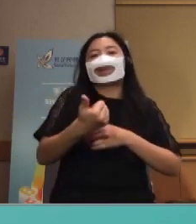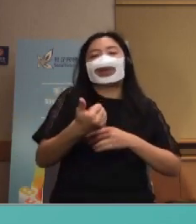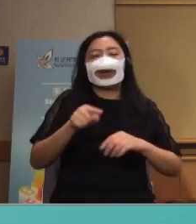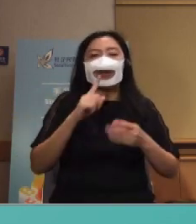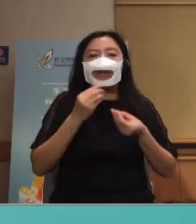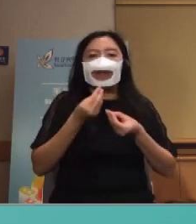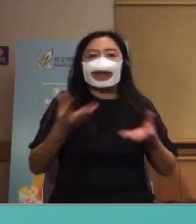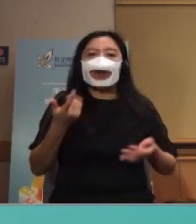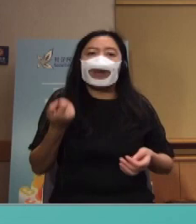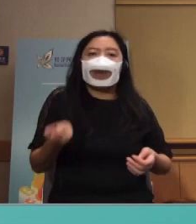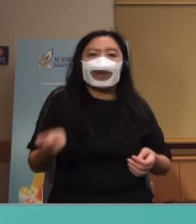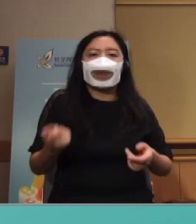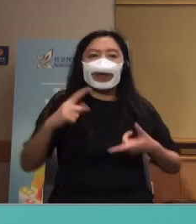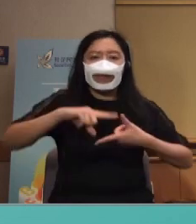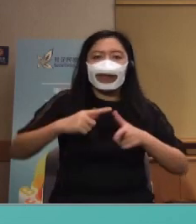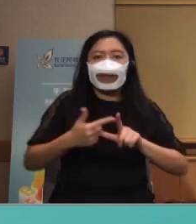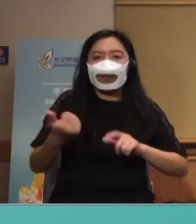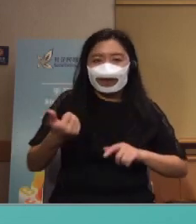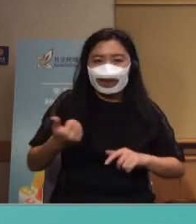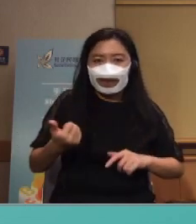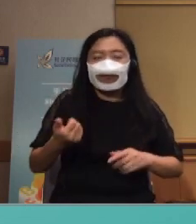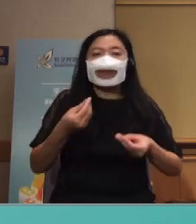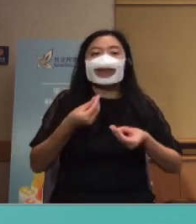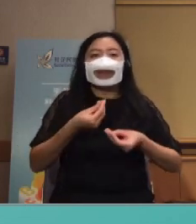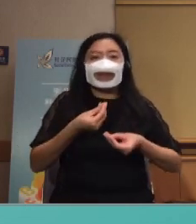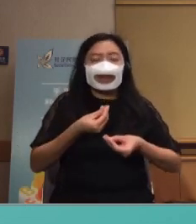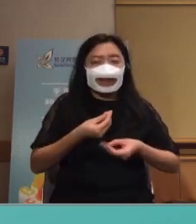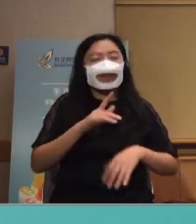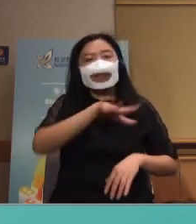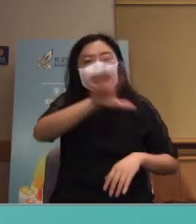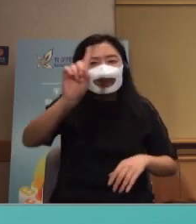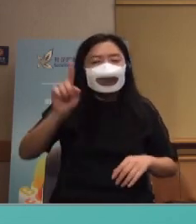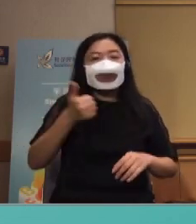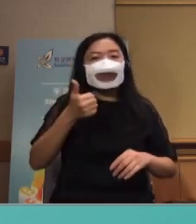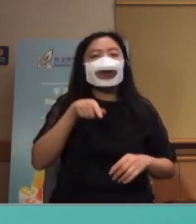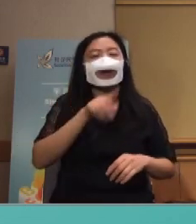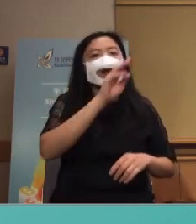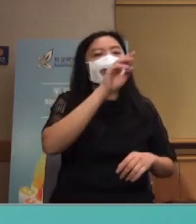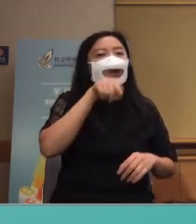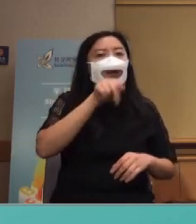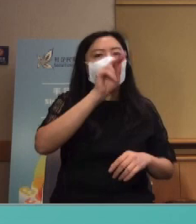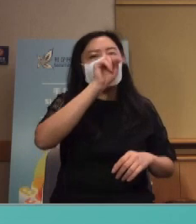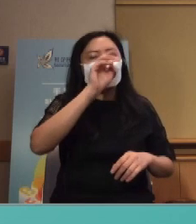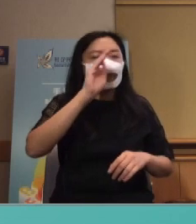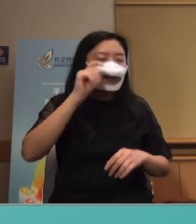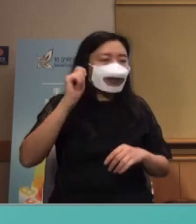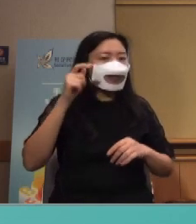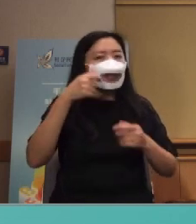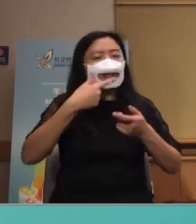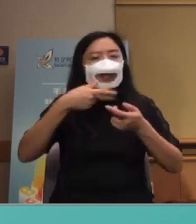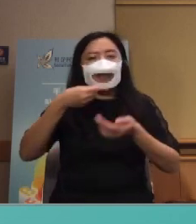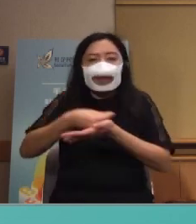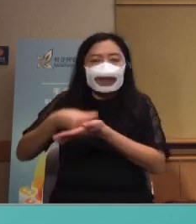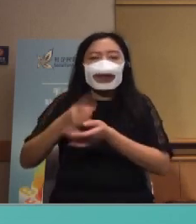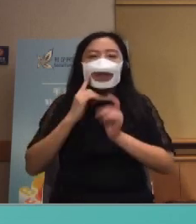cryptocurrency, a really simple way to mint an NFT, to trade, and to socialize with people, right? Because I think the fundamental issue that exists now is that it's